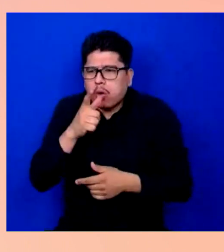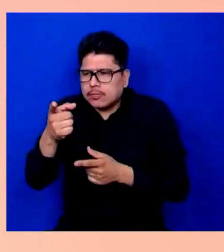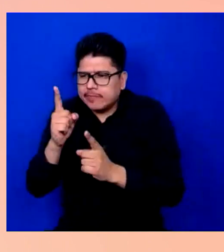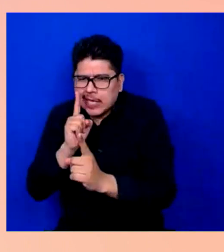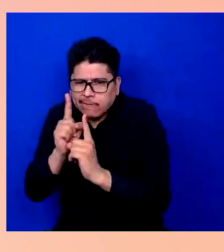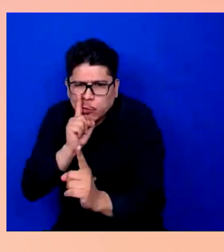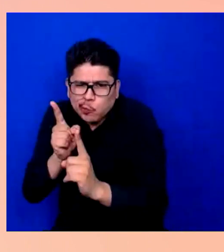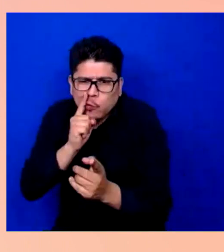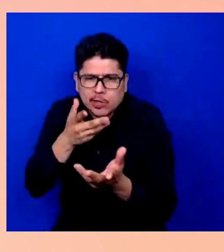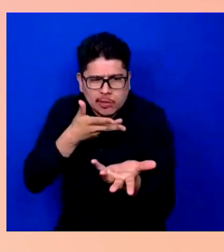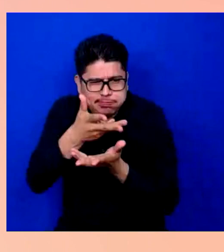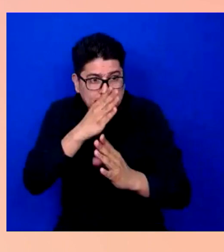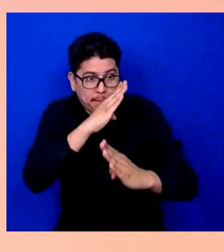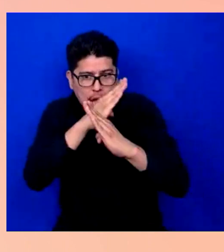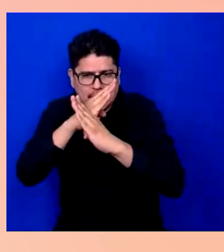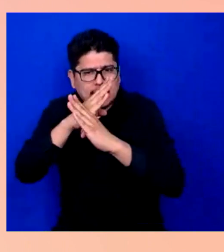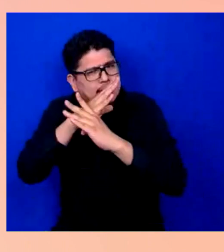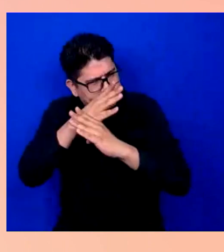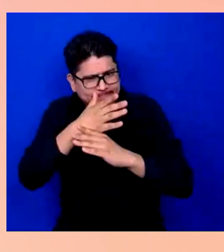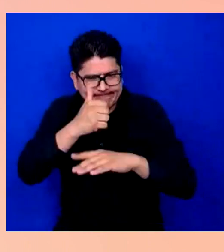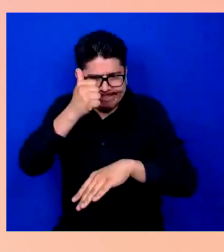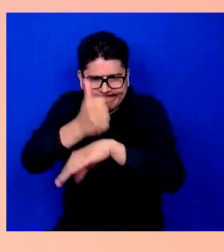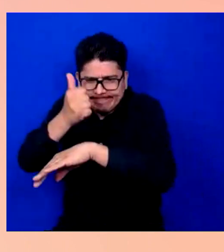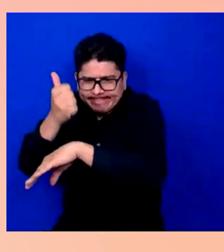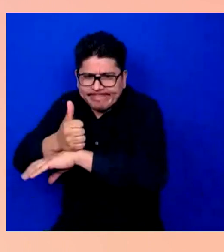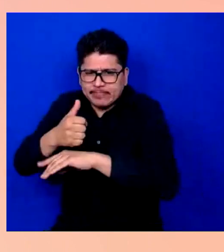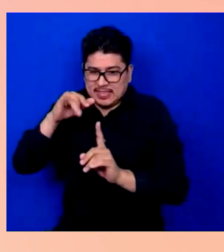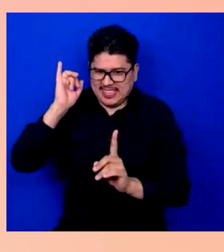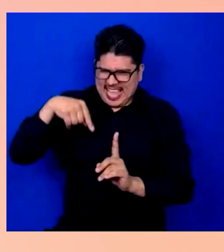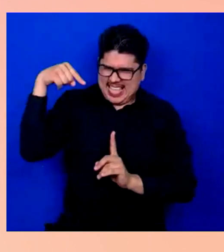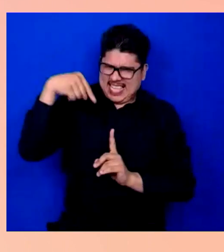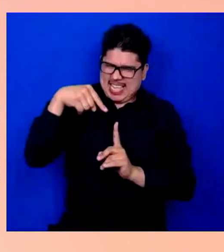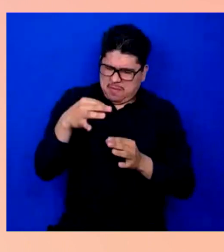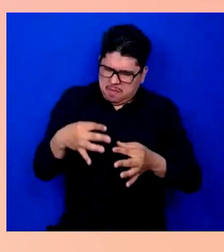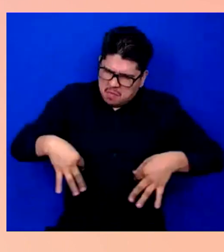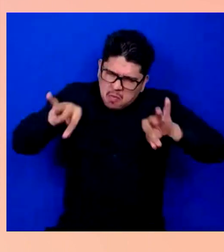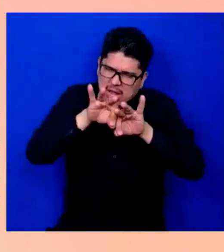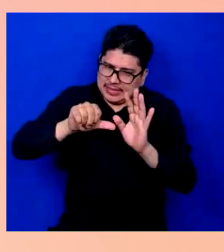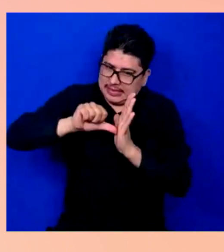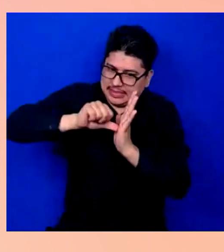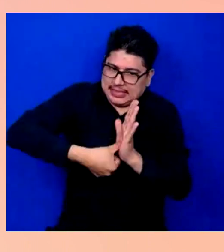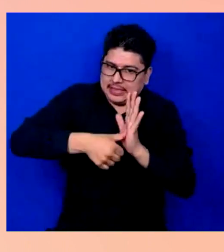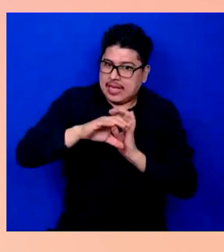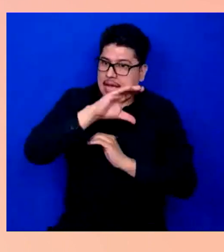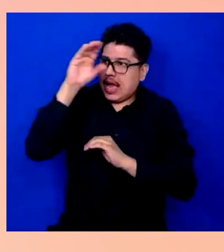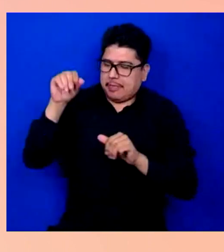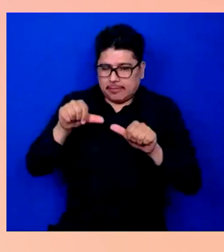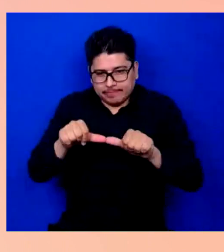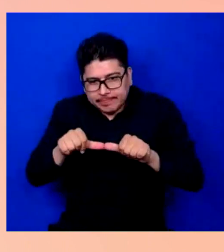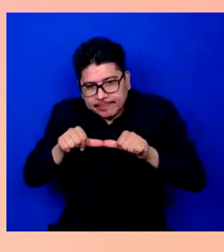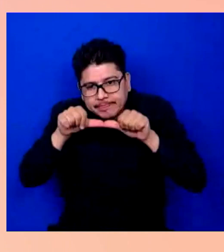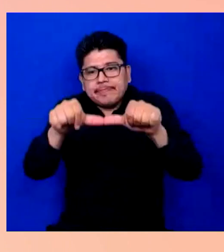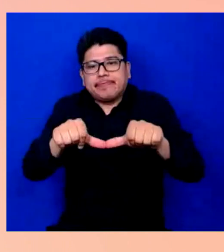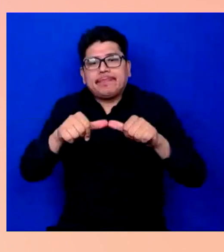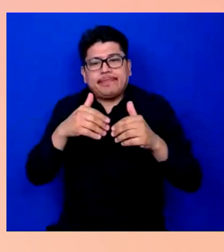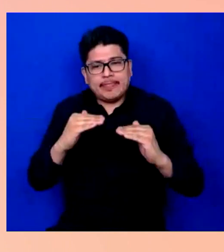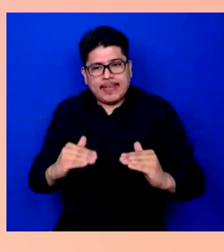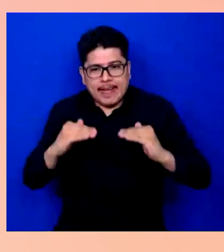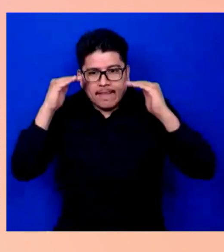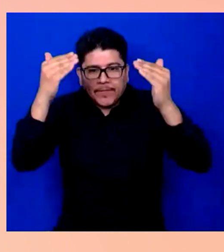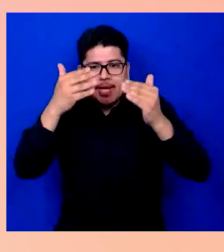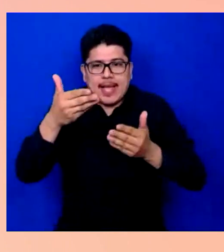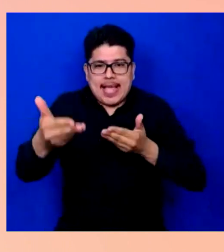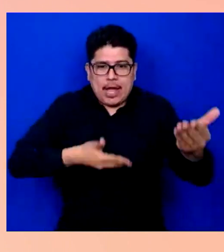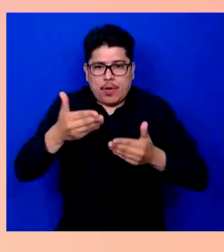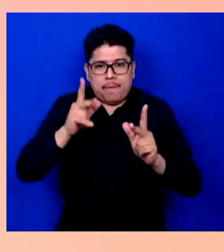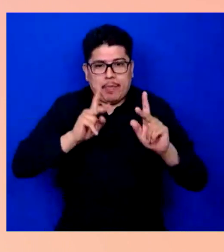put in place, I think are really important things that companies can continue to do to advance the hiring of people with disabilities,